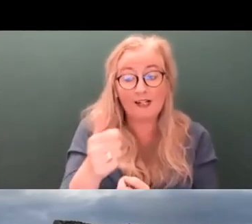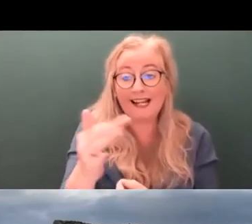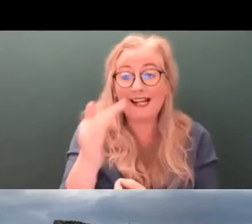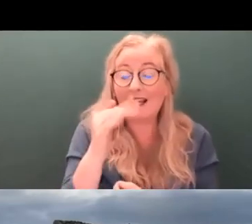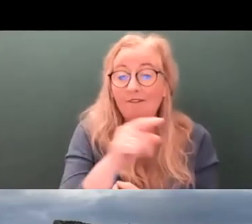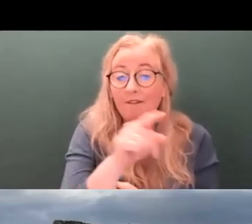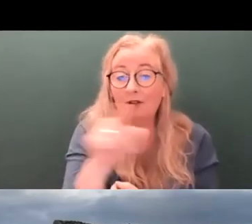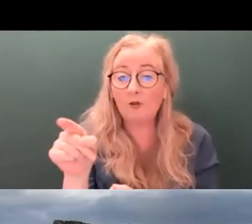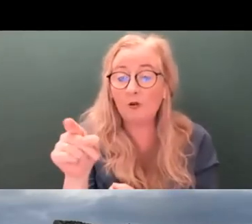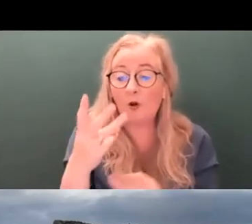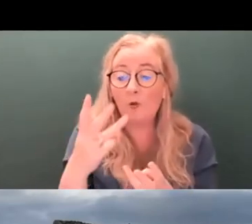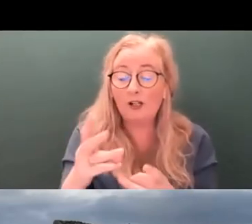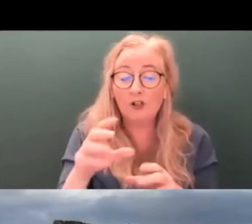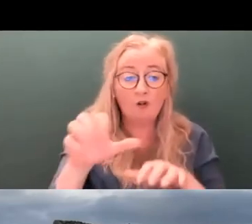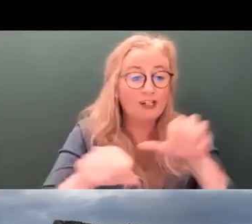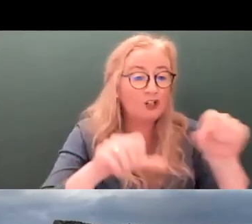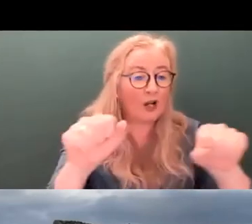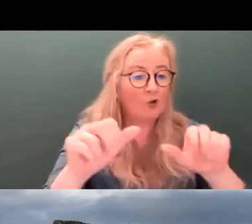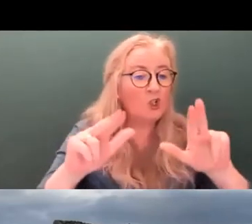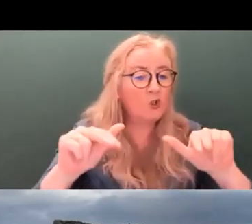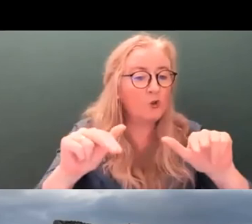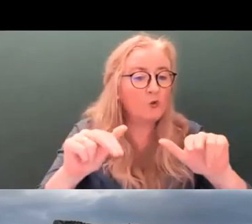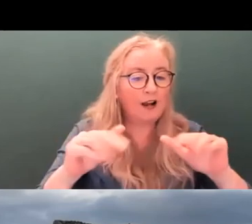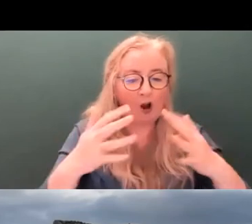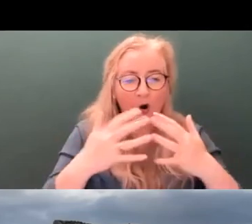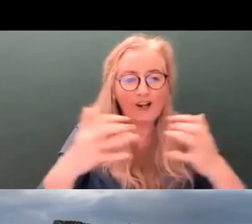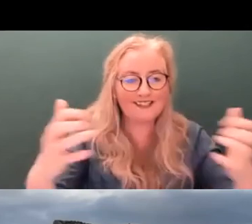reaching out to new audiences in your county.